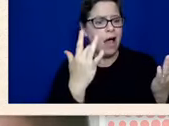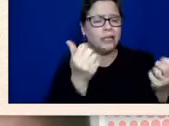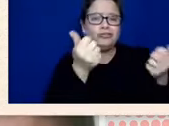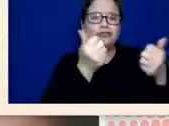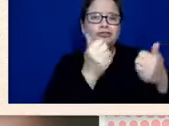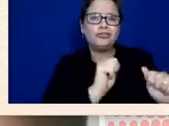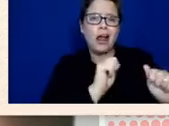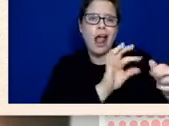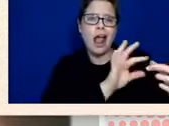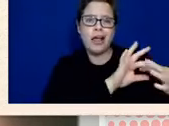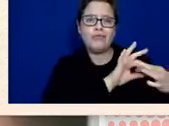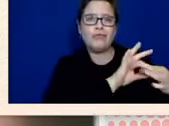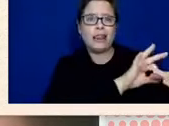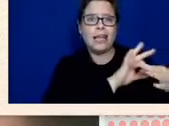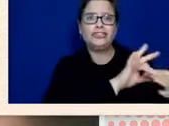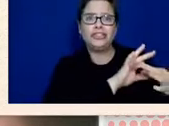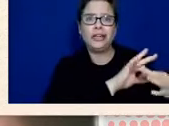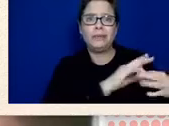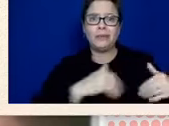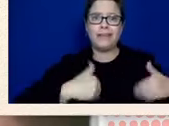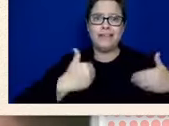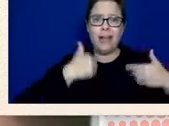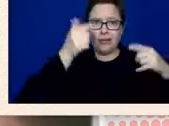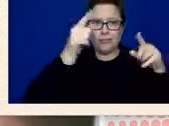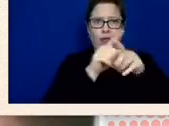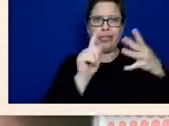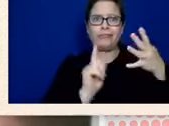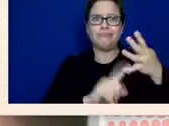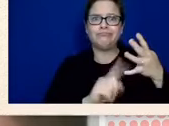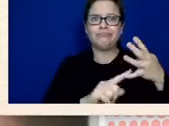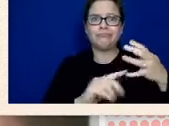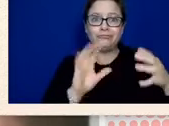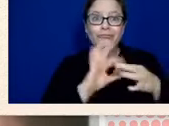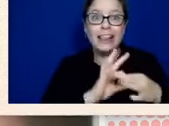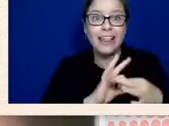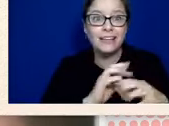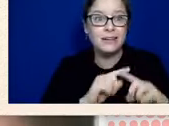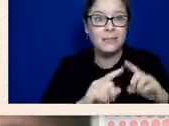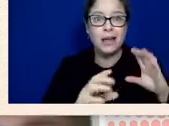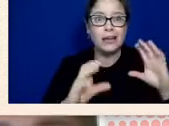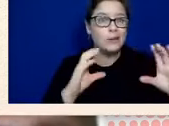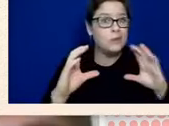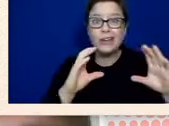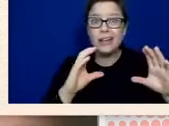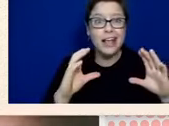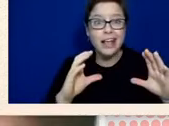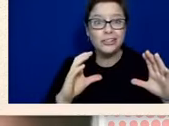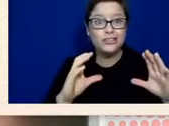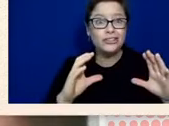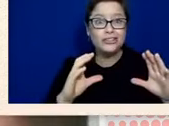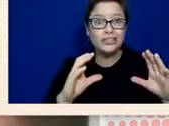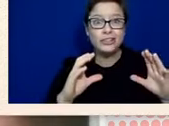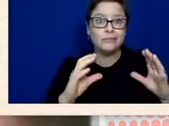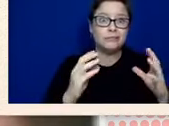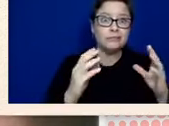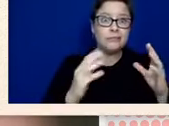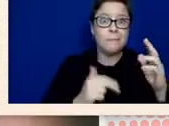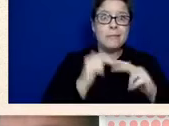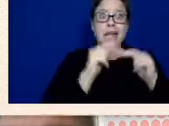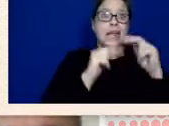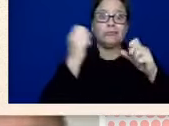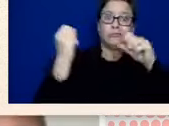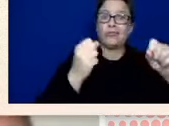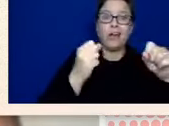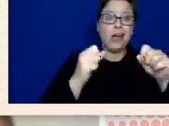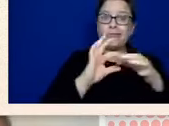your younger brother, but there was really no communication whatsoever between us to help build that relationship together? I feel